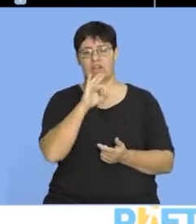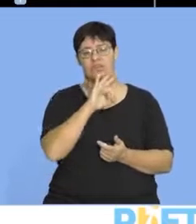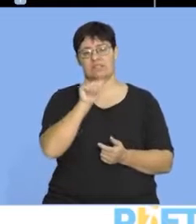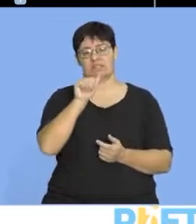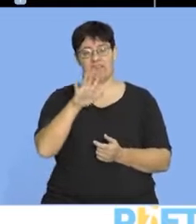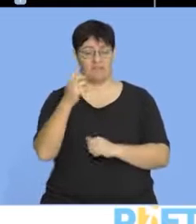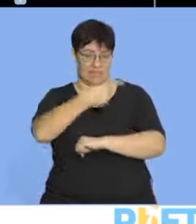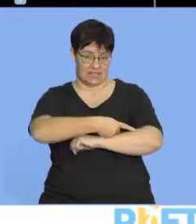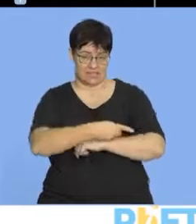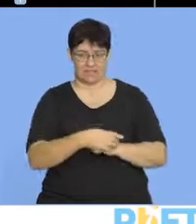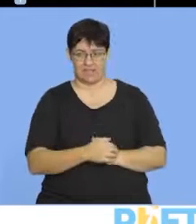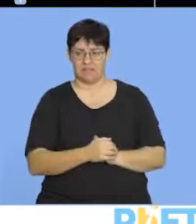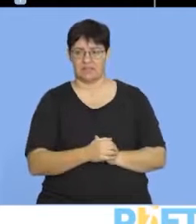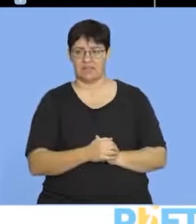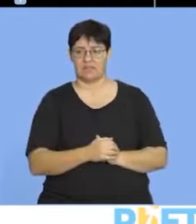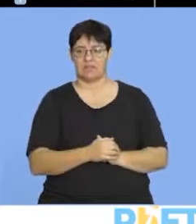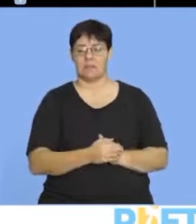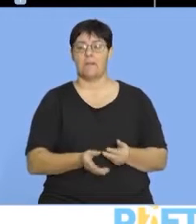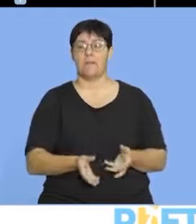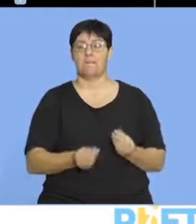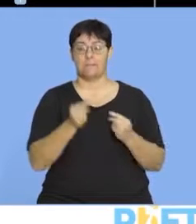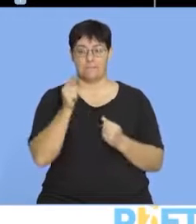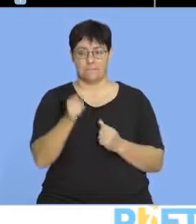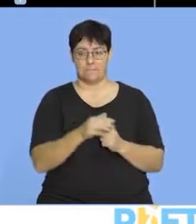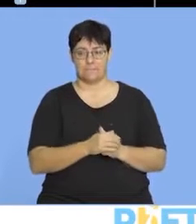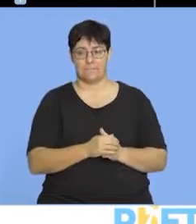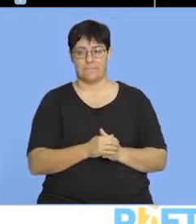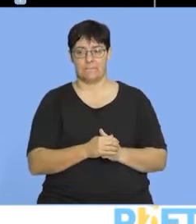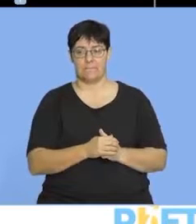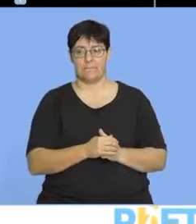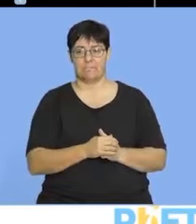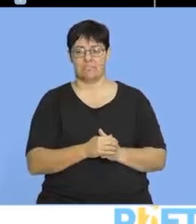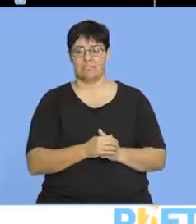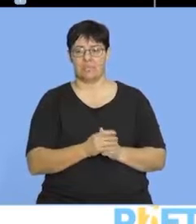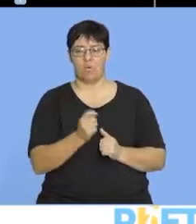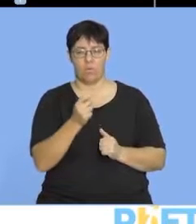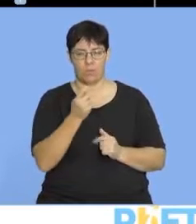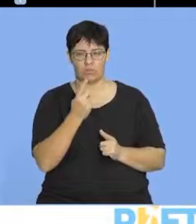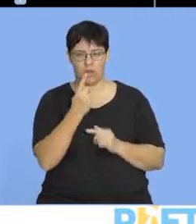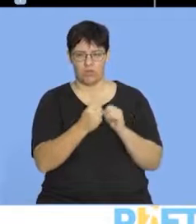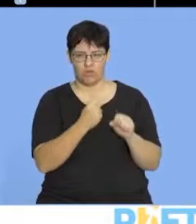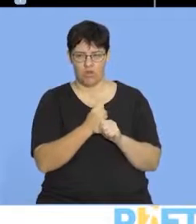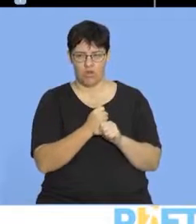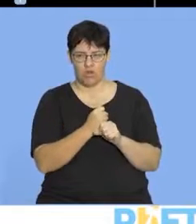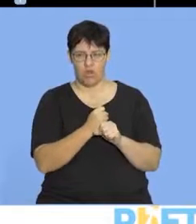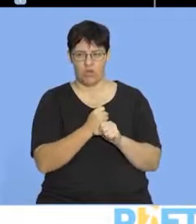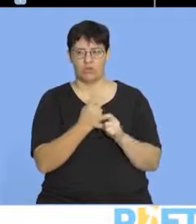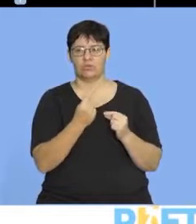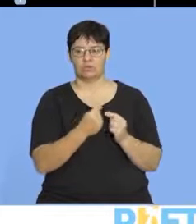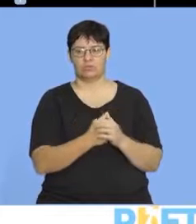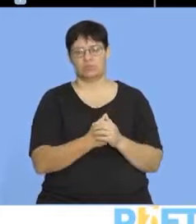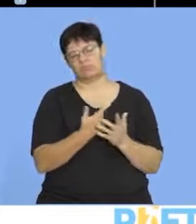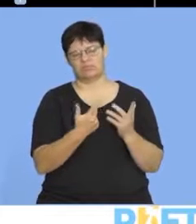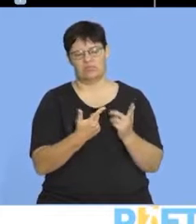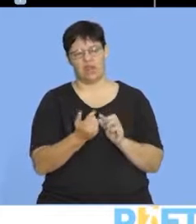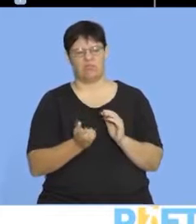365 days. So when we get here, and we've almost done a year, so let's do a year, and